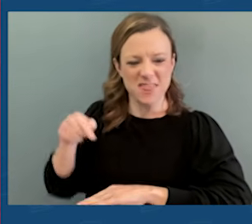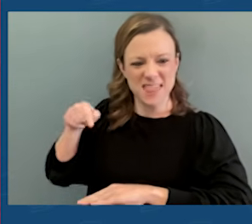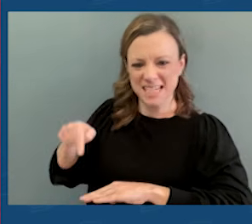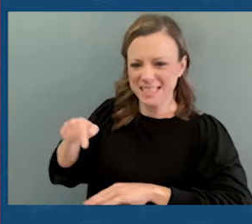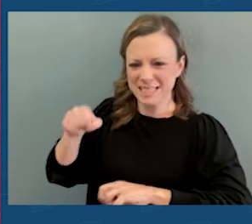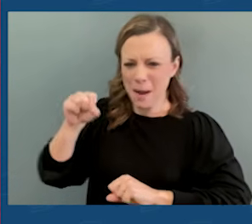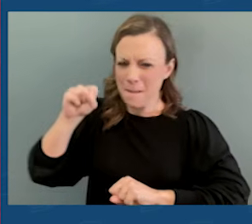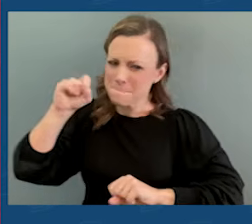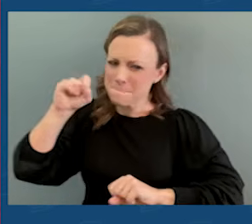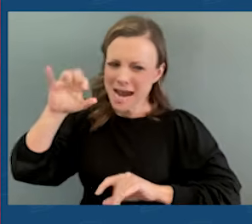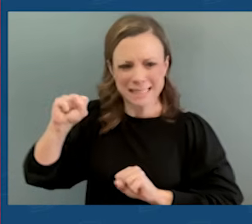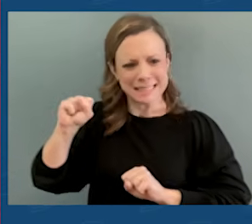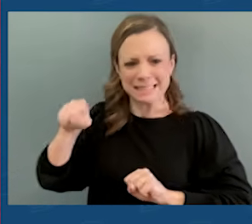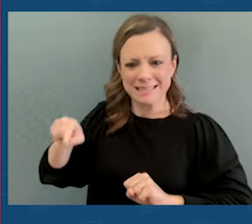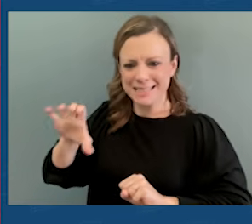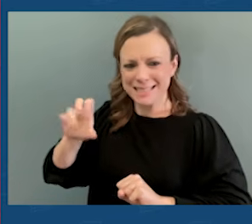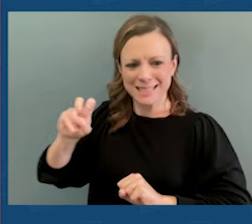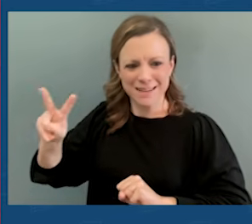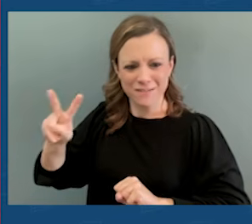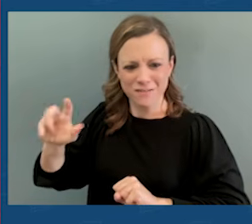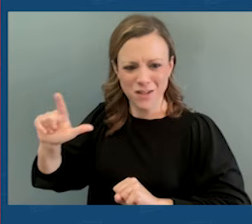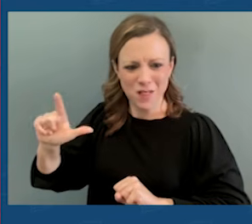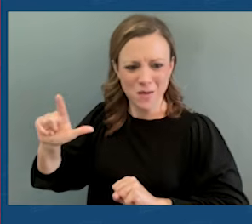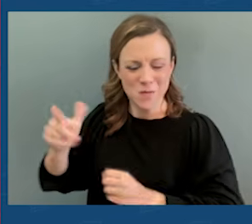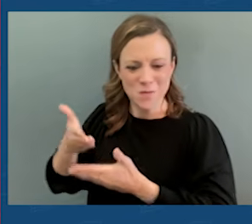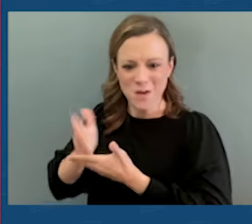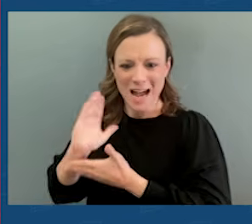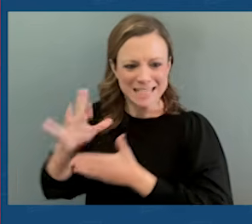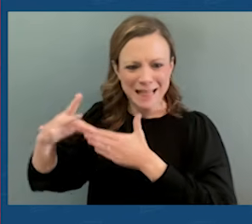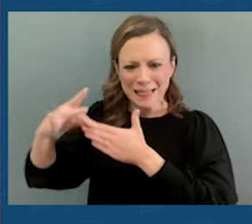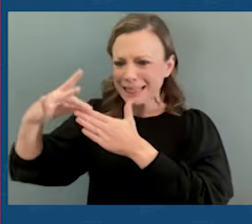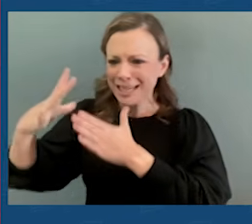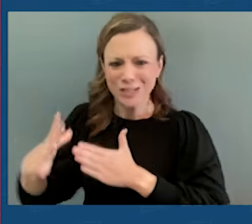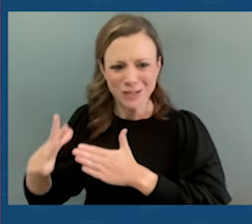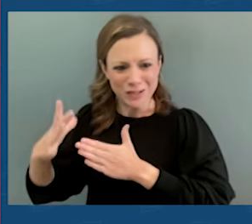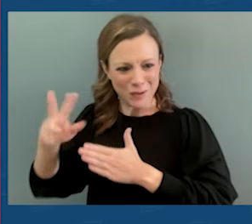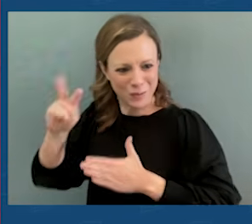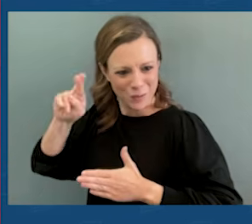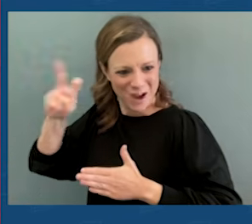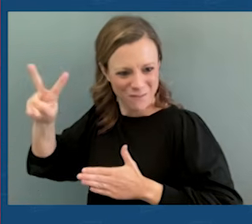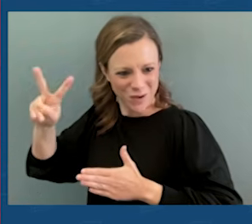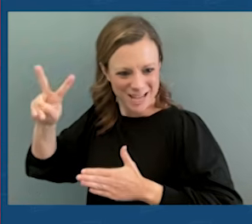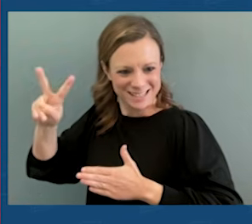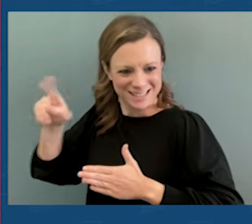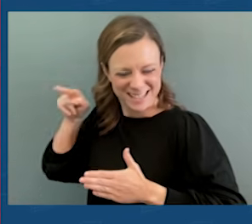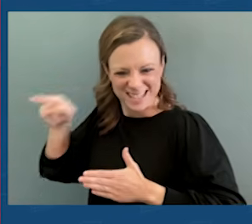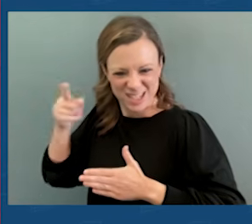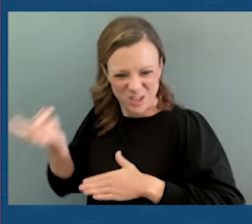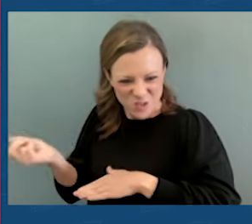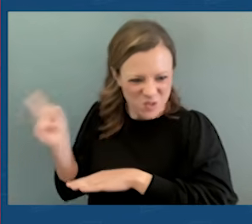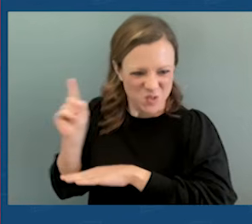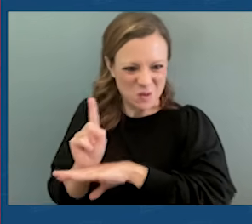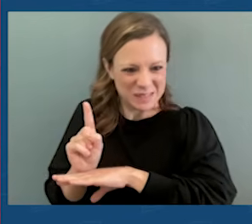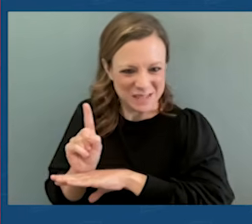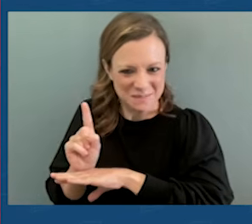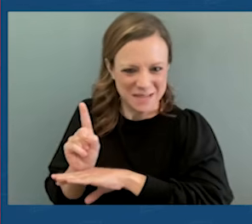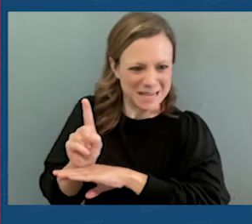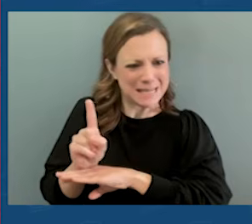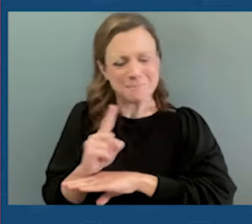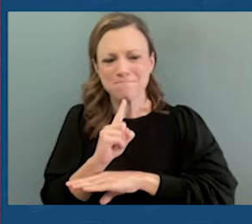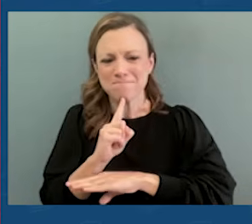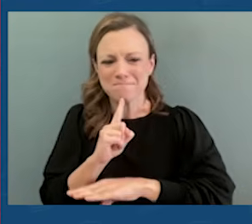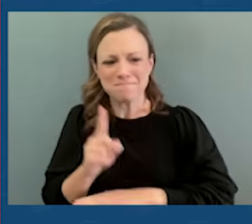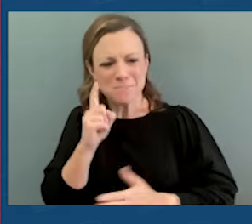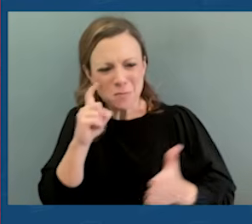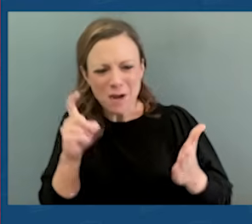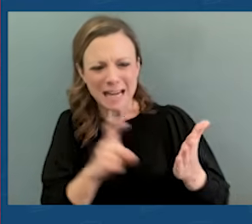leader shows up to commend what's happened in this state and the